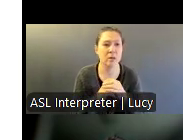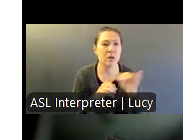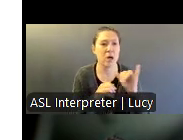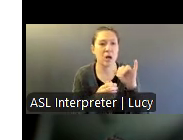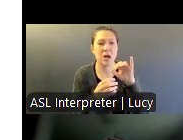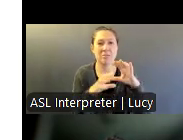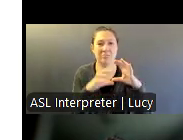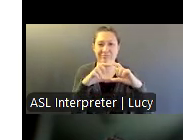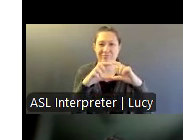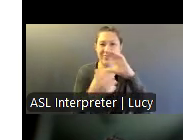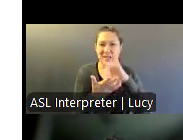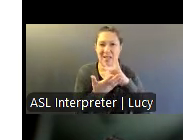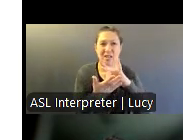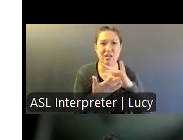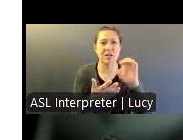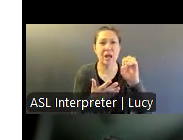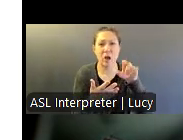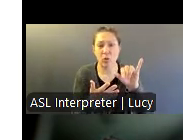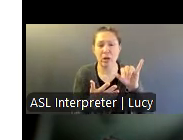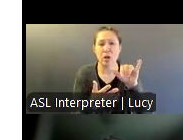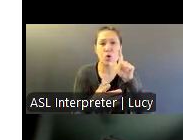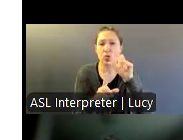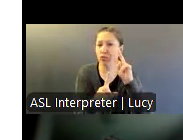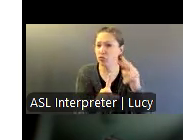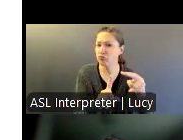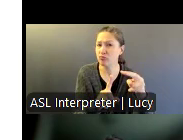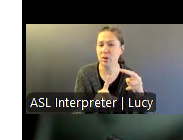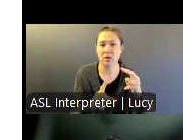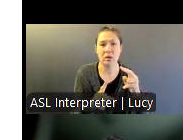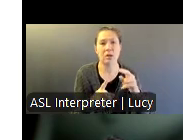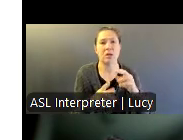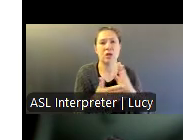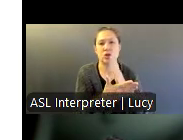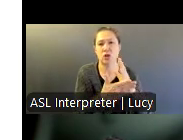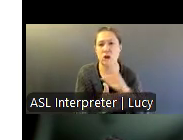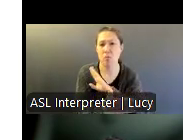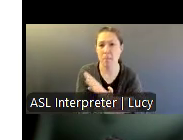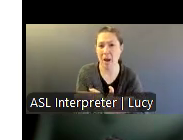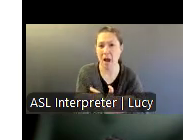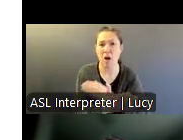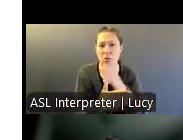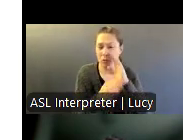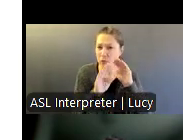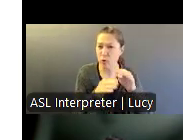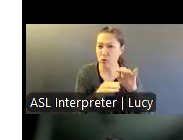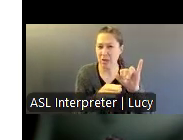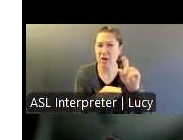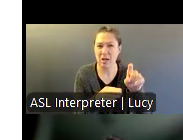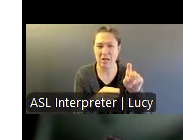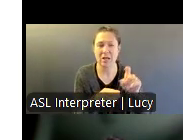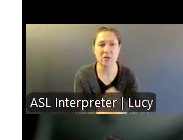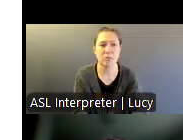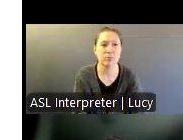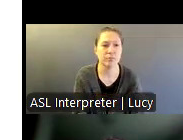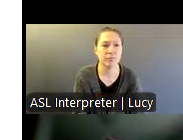really making sure that we're centering those things as we do data and action work. And then the goal is